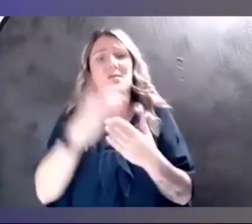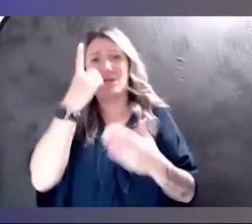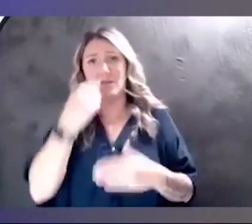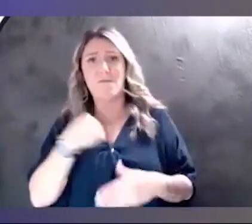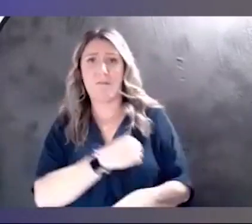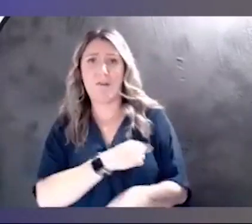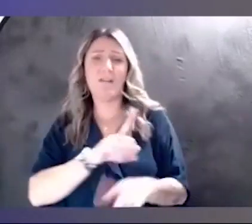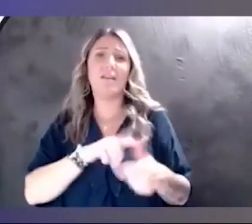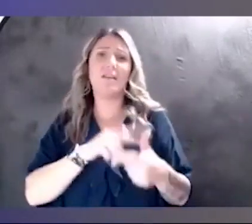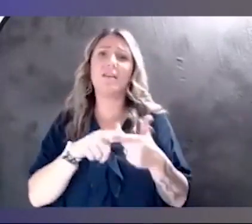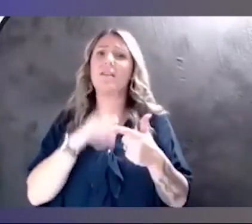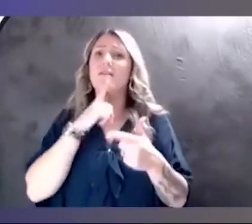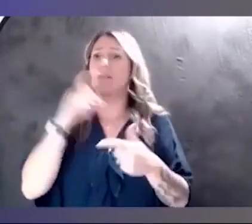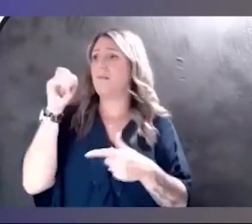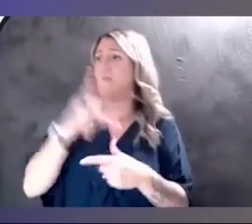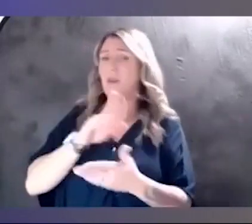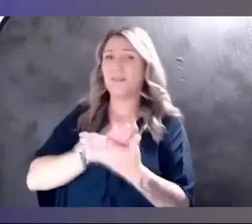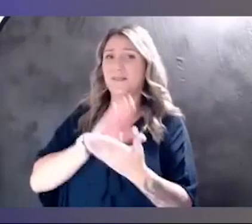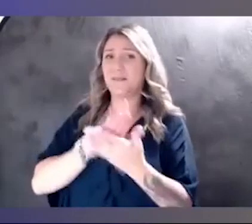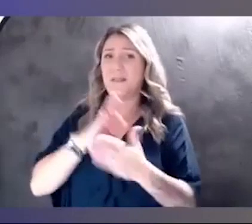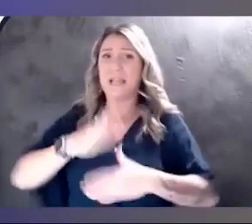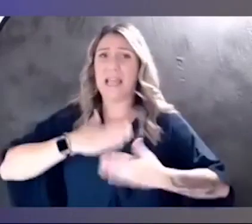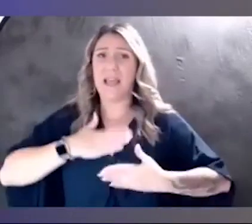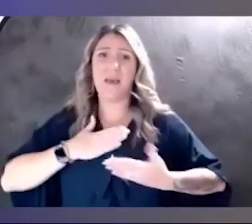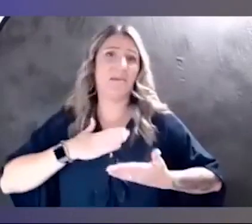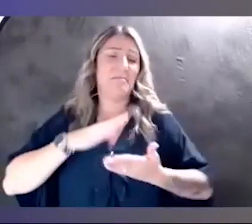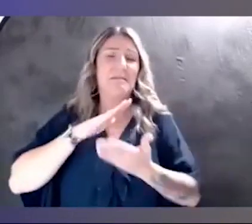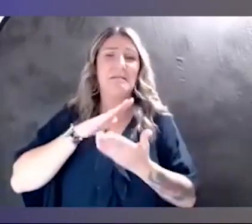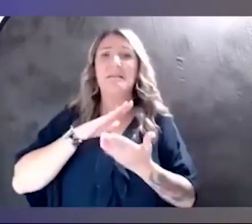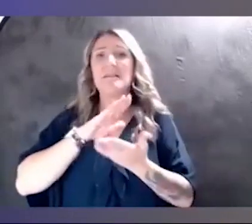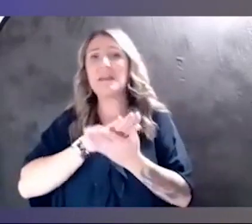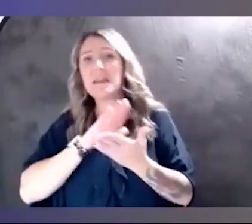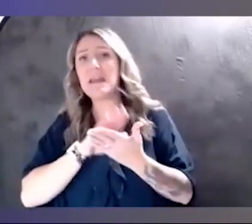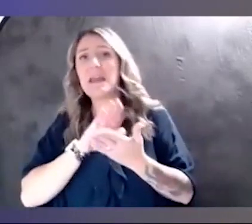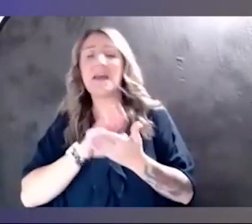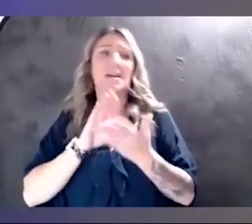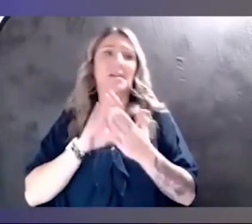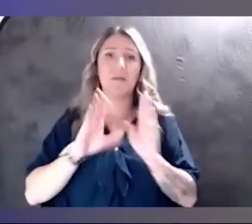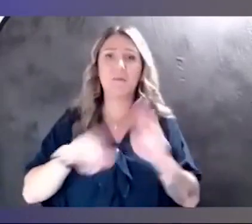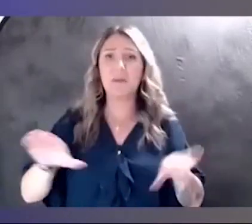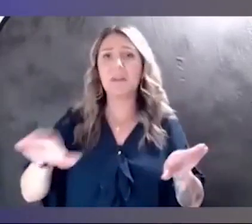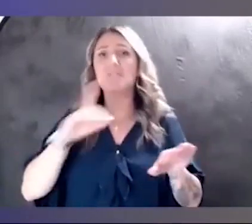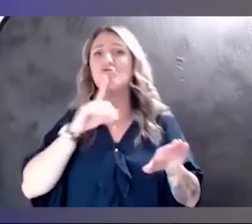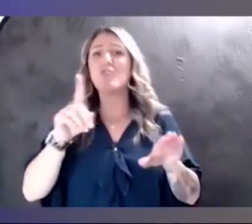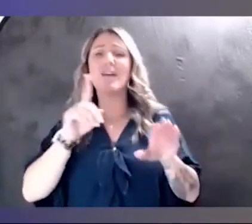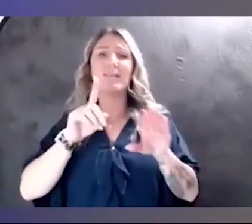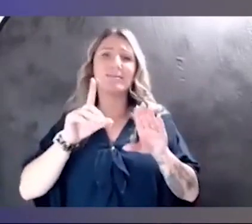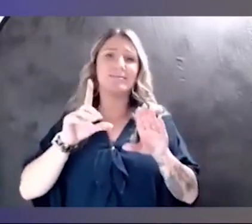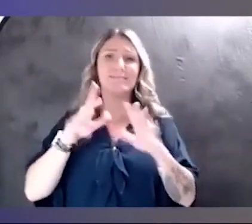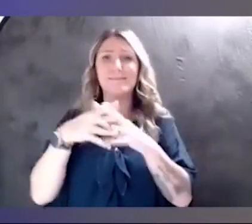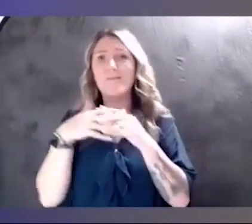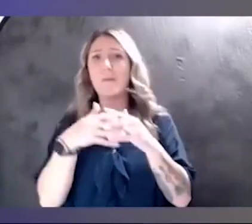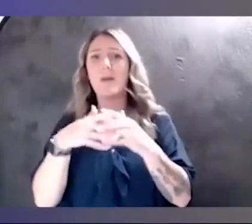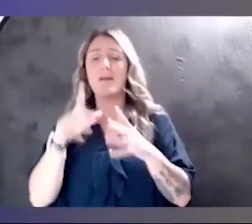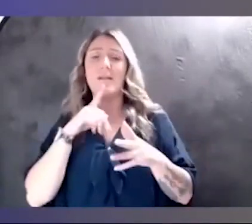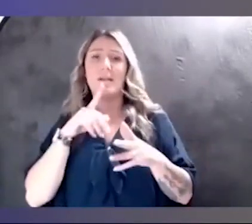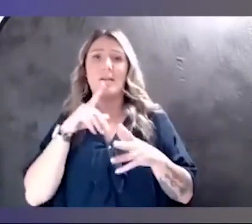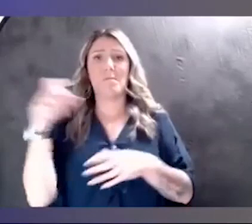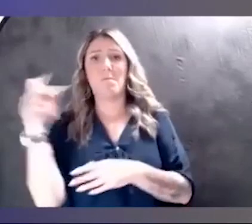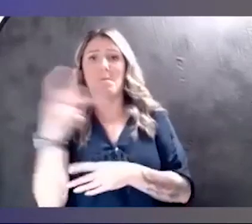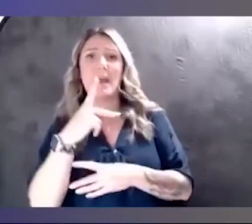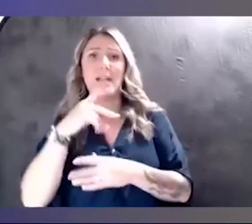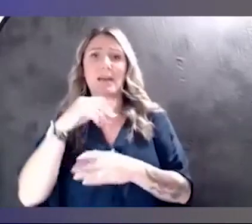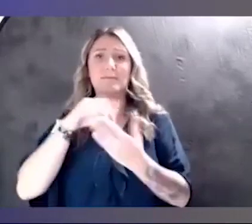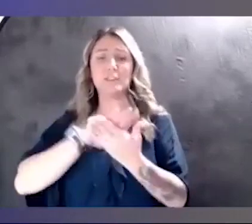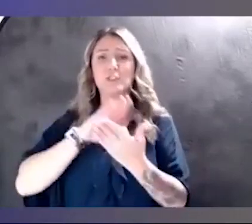school thing, I'm so glad the Academy of Pediatrics says we want kids in school. That was a really rough year, Zooming in classes and for